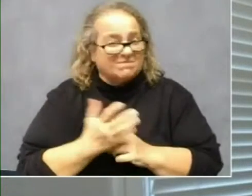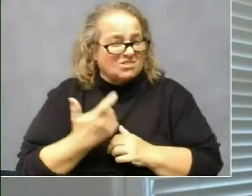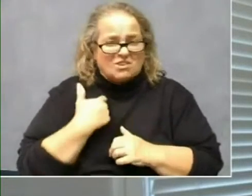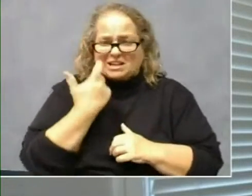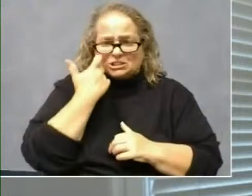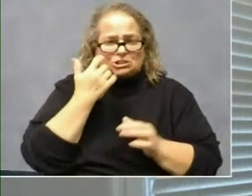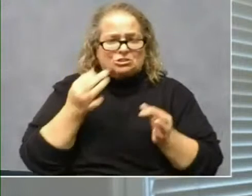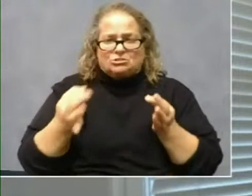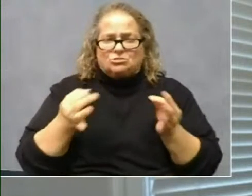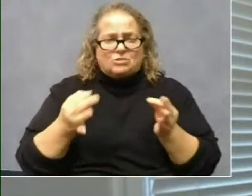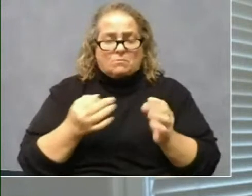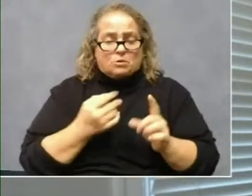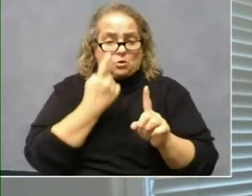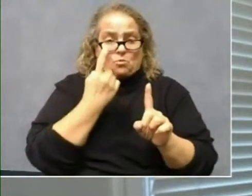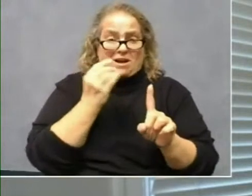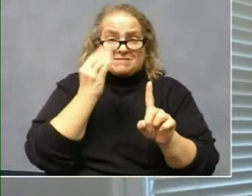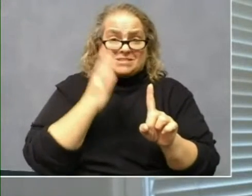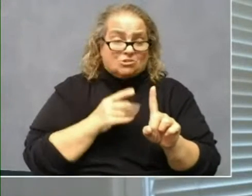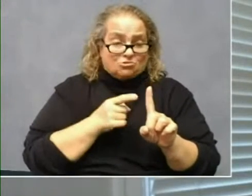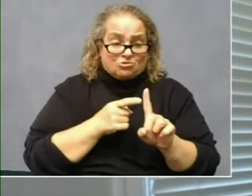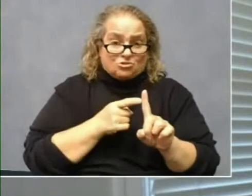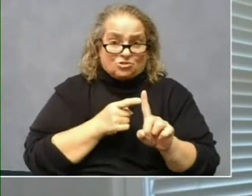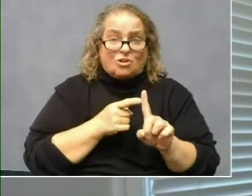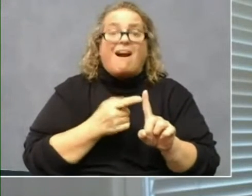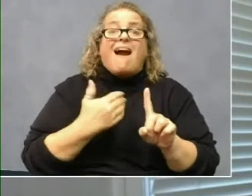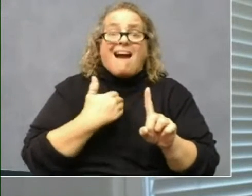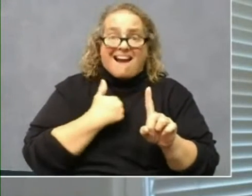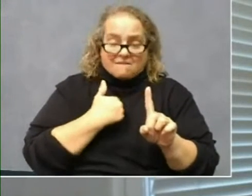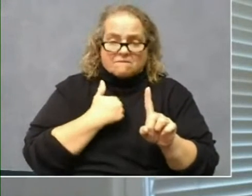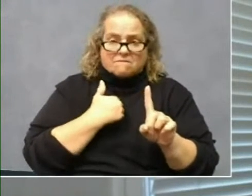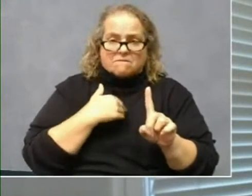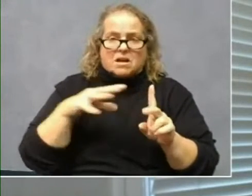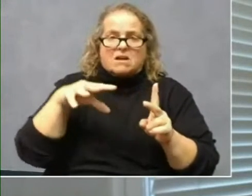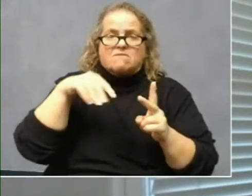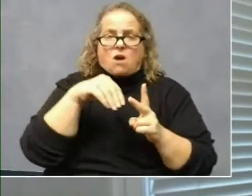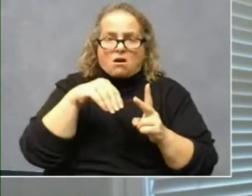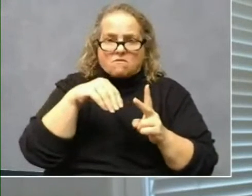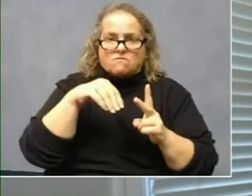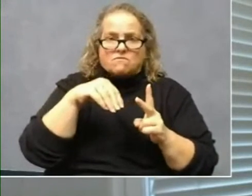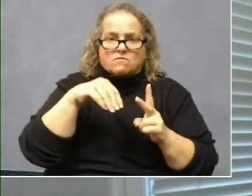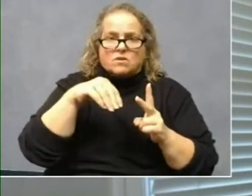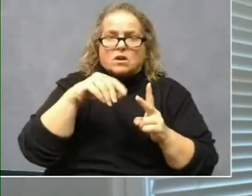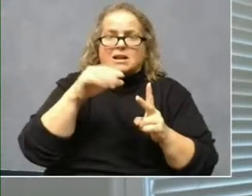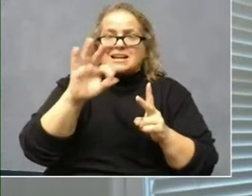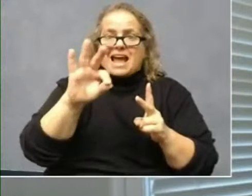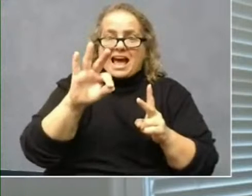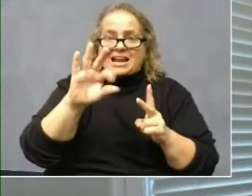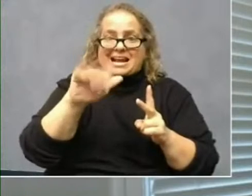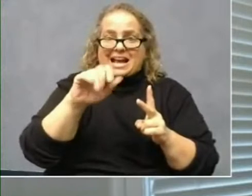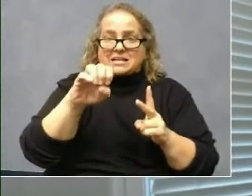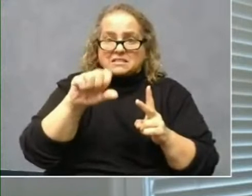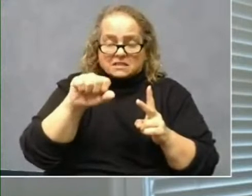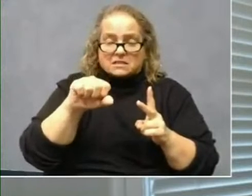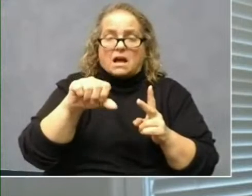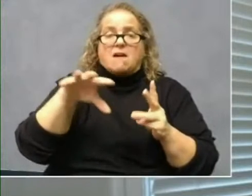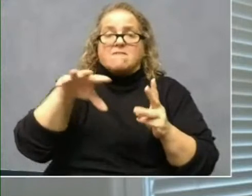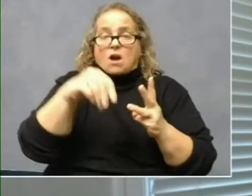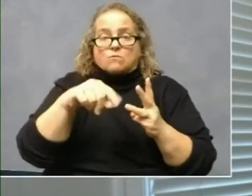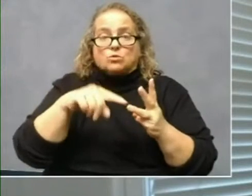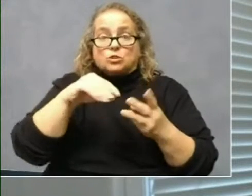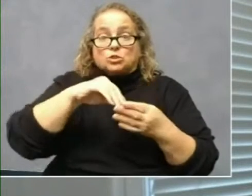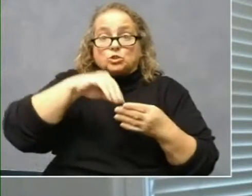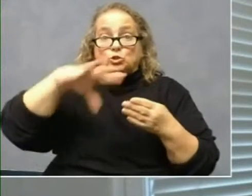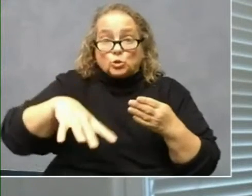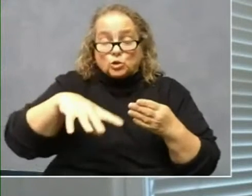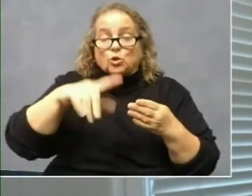teacher, involved 9 cases, and had a student who took it home to a family member who died.